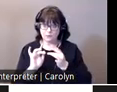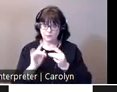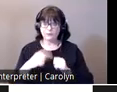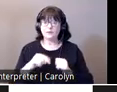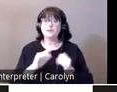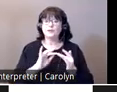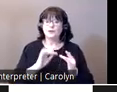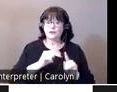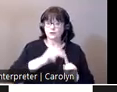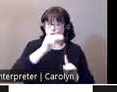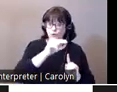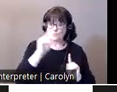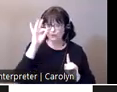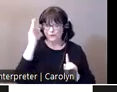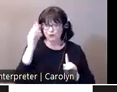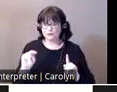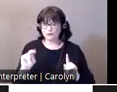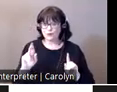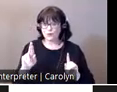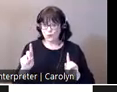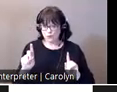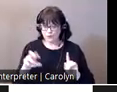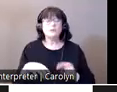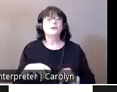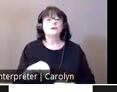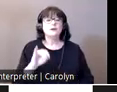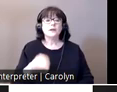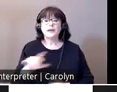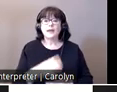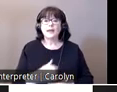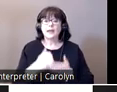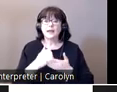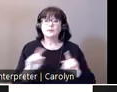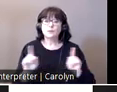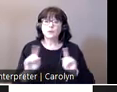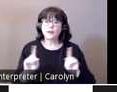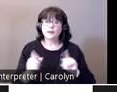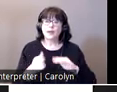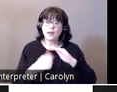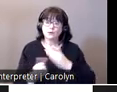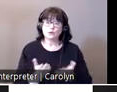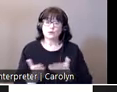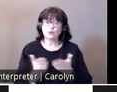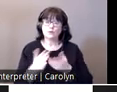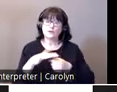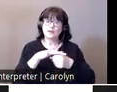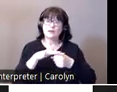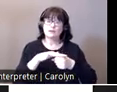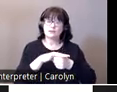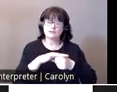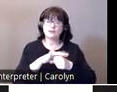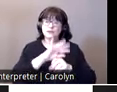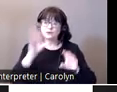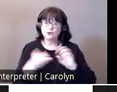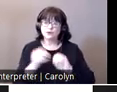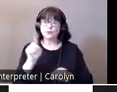Contact Nord, helps underserved residents in 1,300 small, rural, remote, Indigenous,